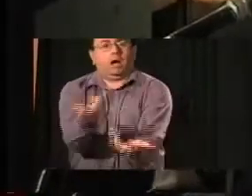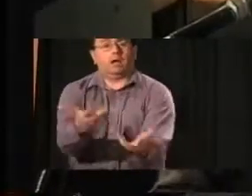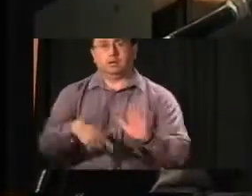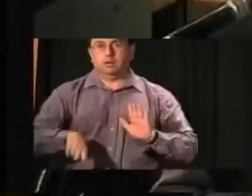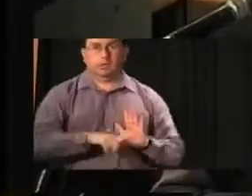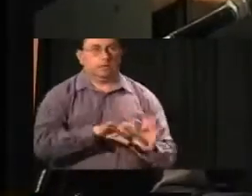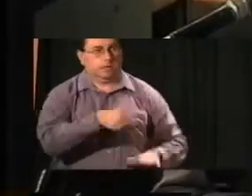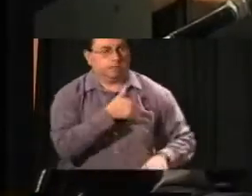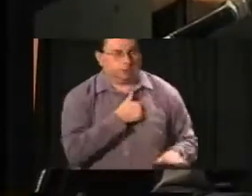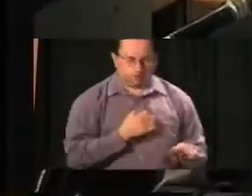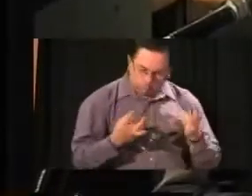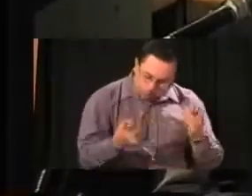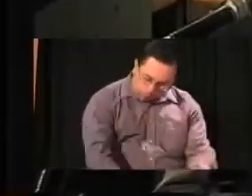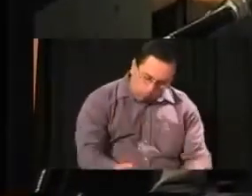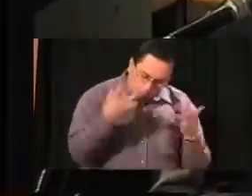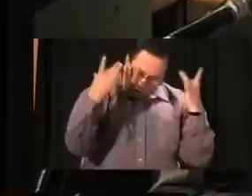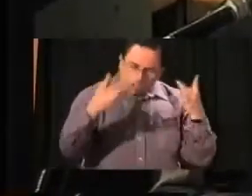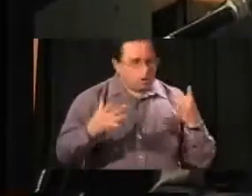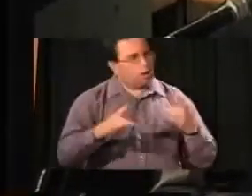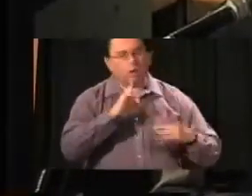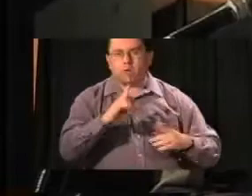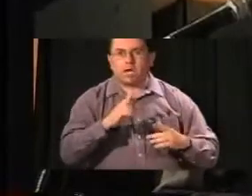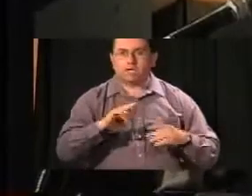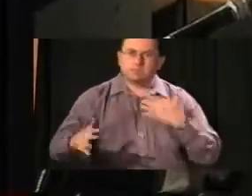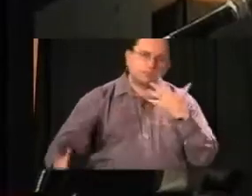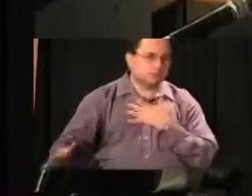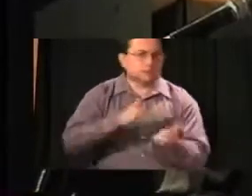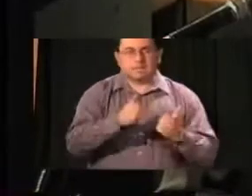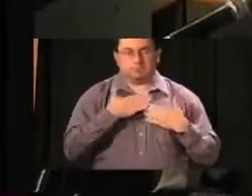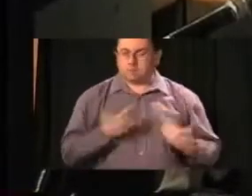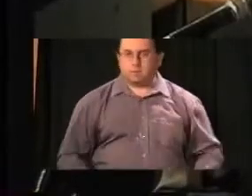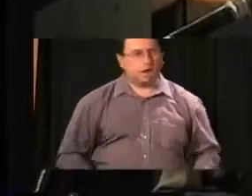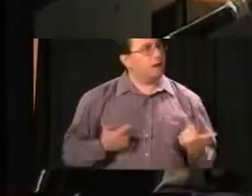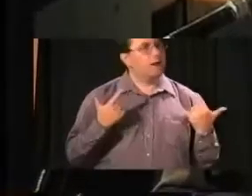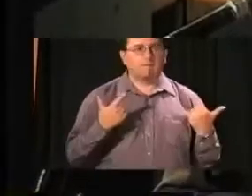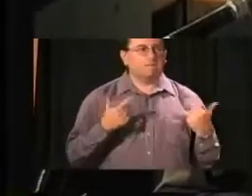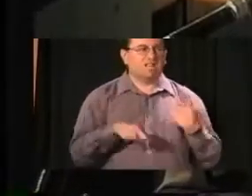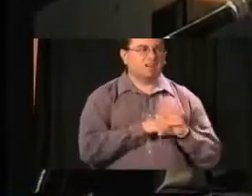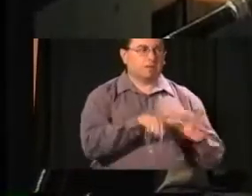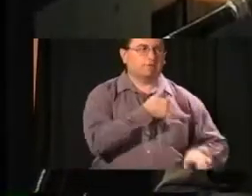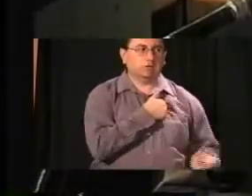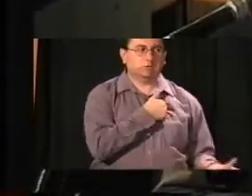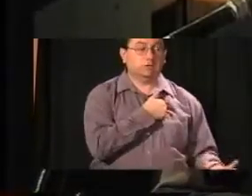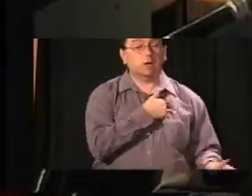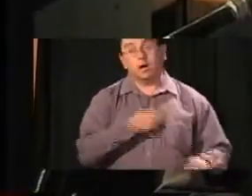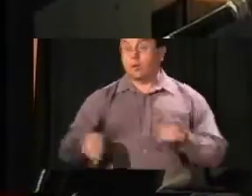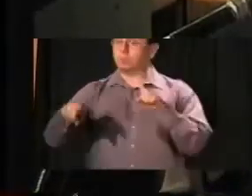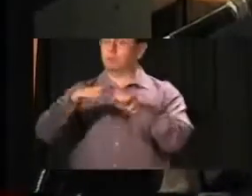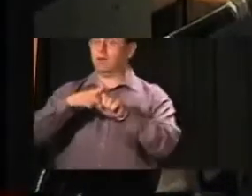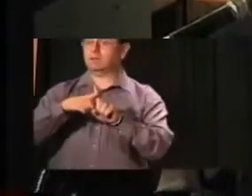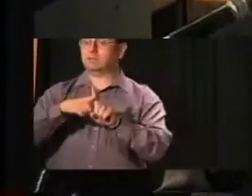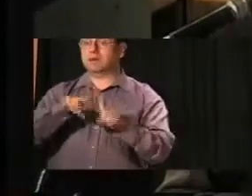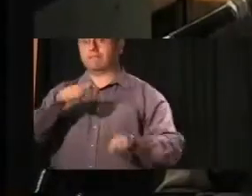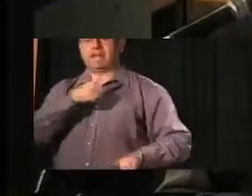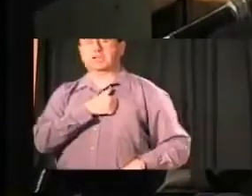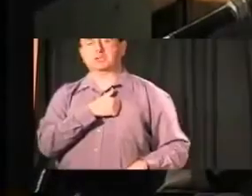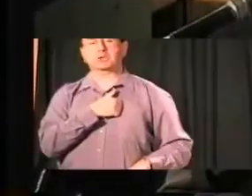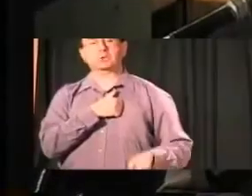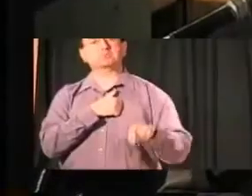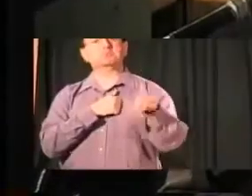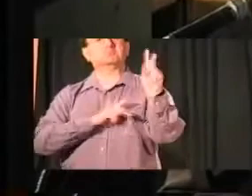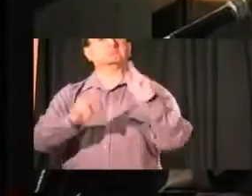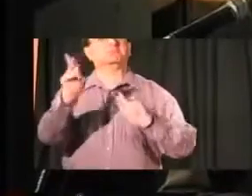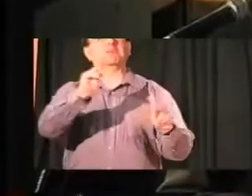attitude can be your worst enemy, inflicting far more damage upon you than anyone else could ever hope to. And a positive attitude can trump the oddest